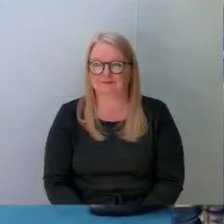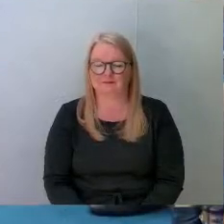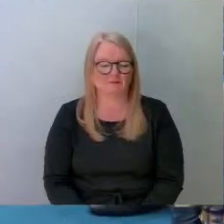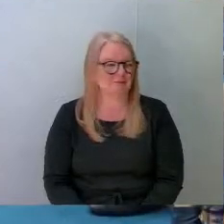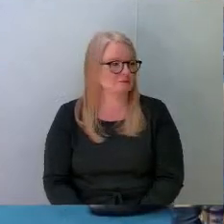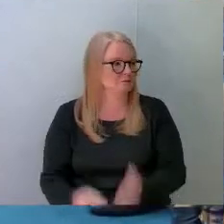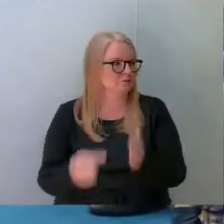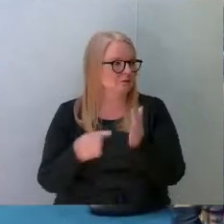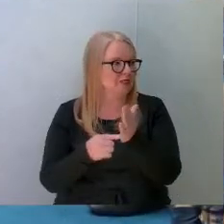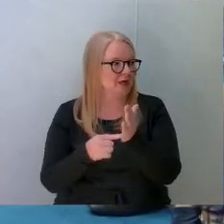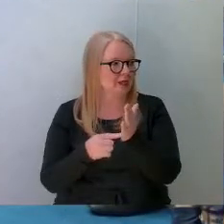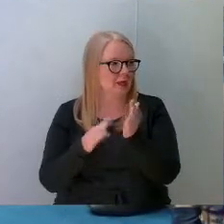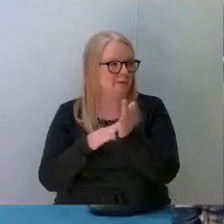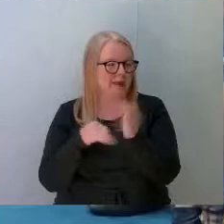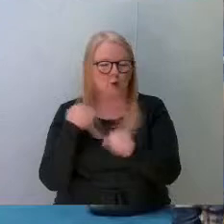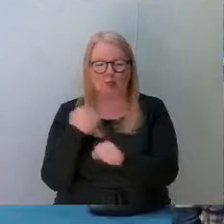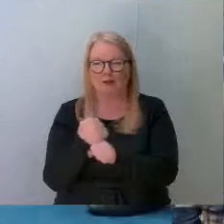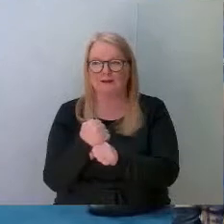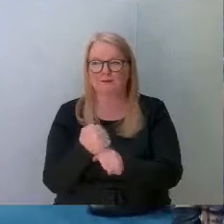Thalia Mangonan.